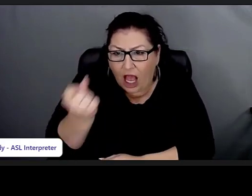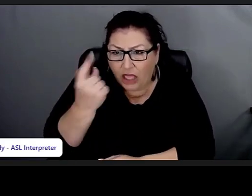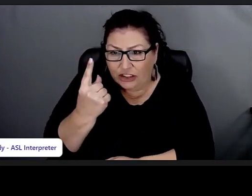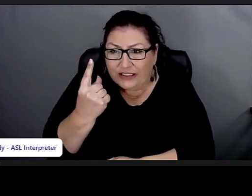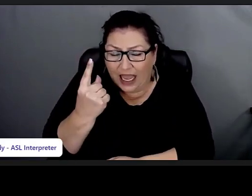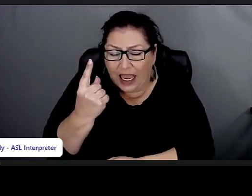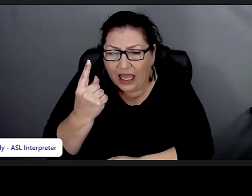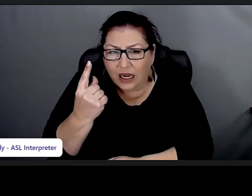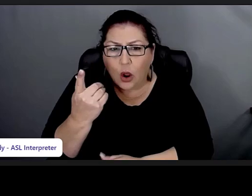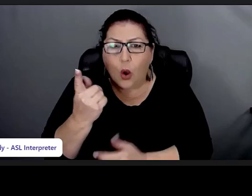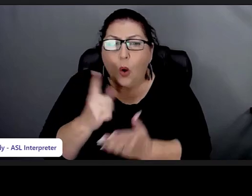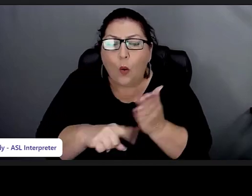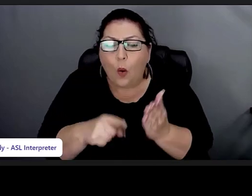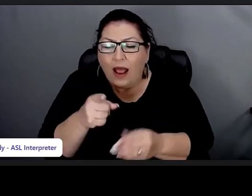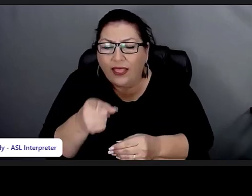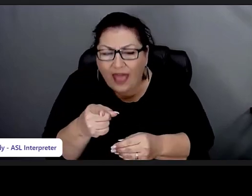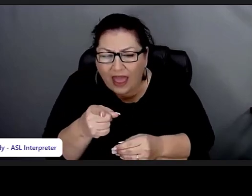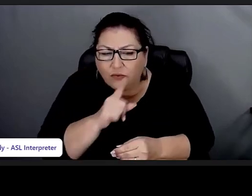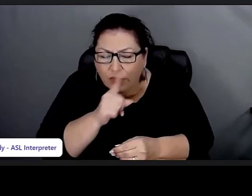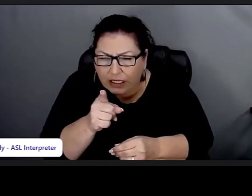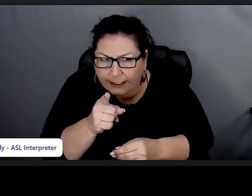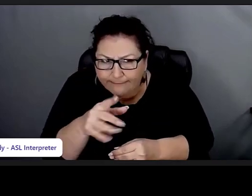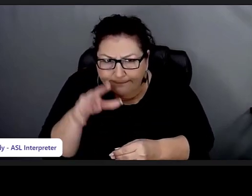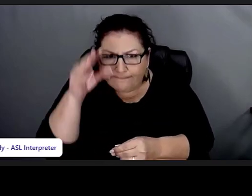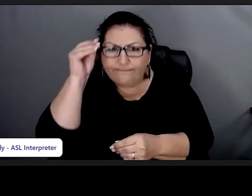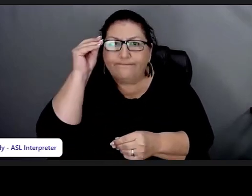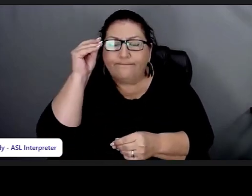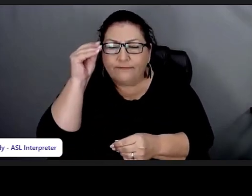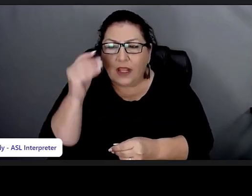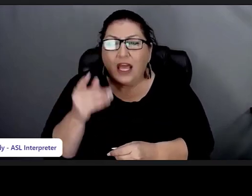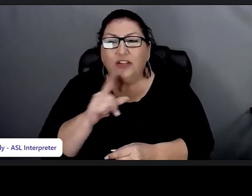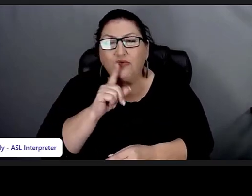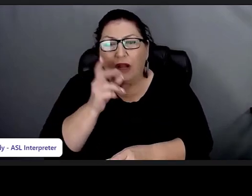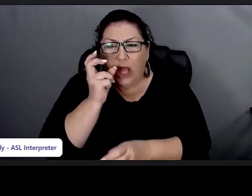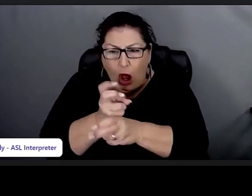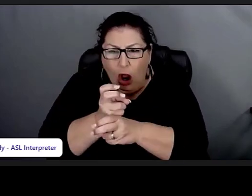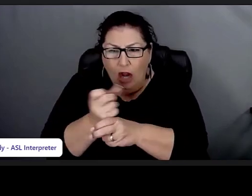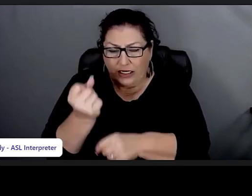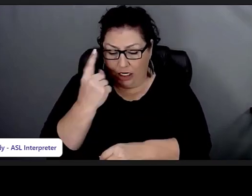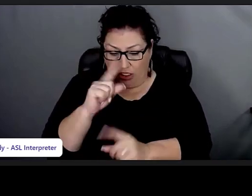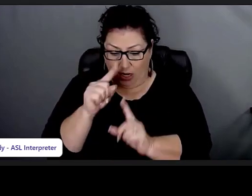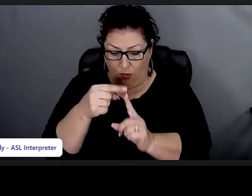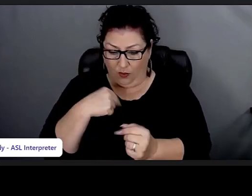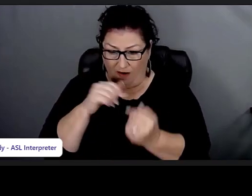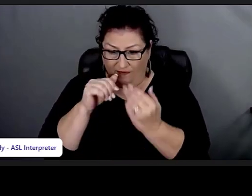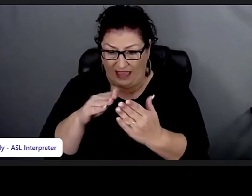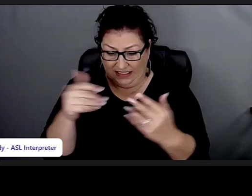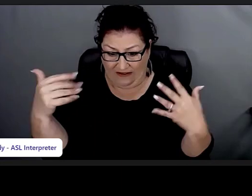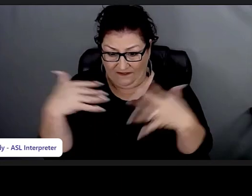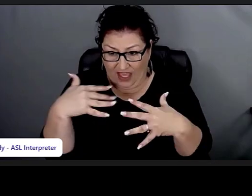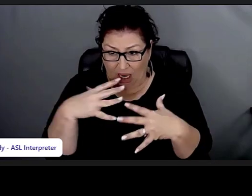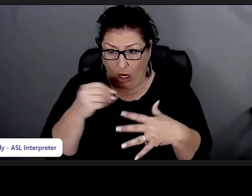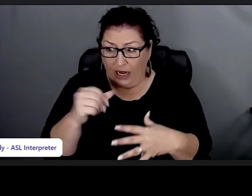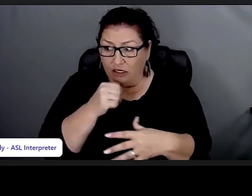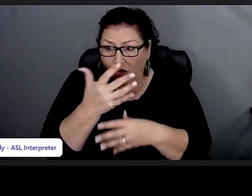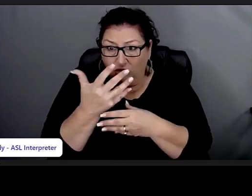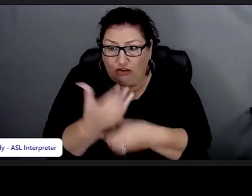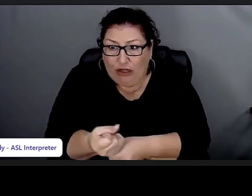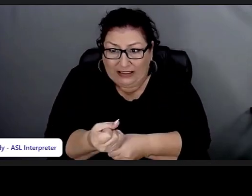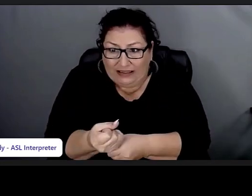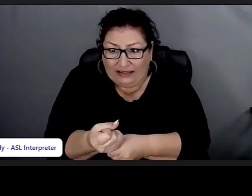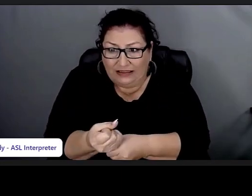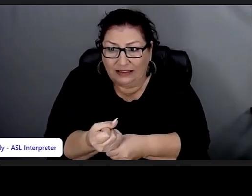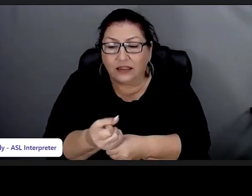or what is being absorbed. It is hard to understand when we are facing fear and mistrust. This